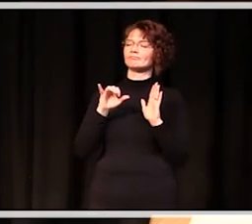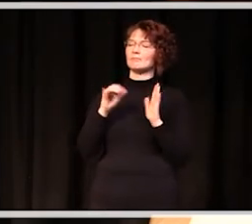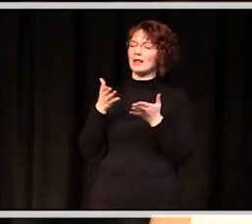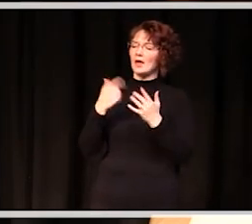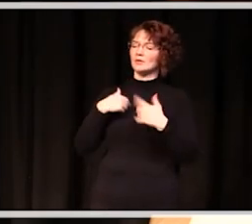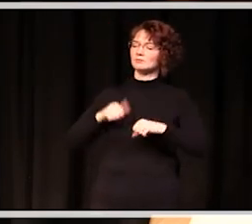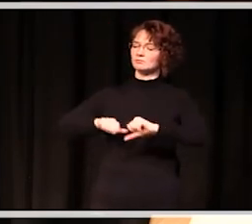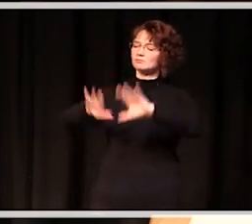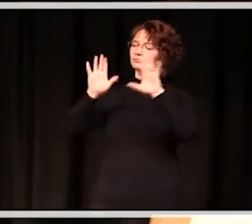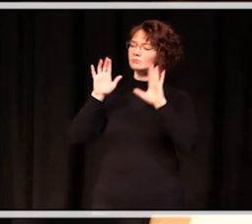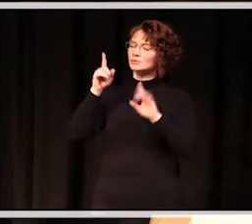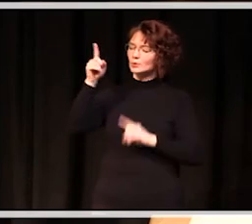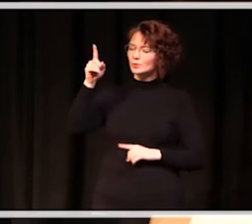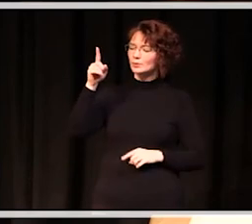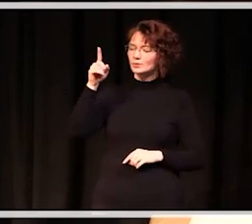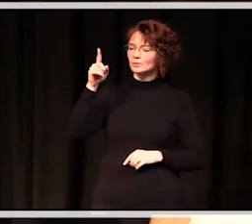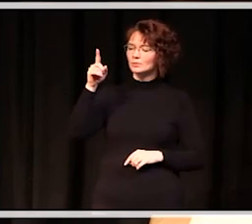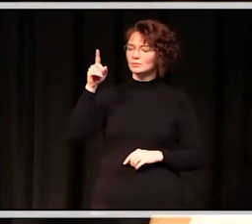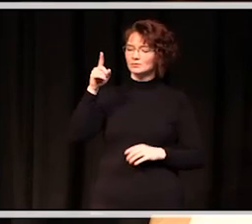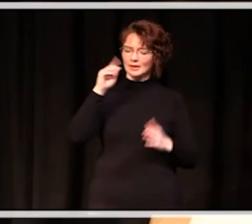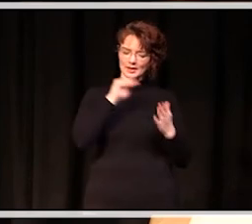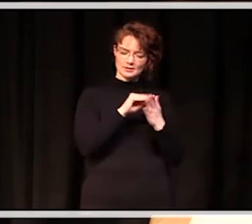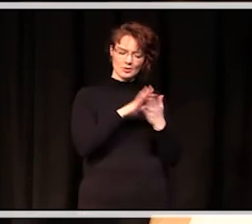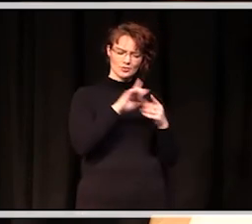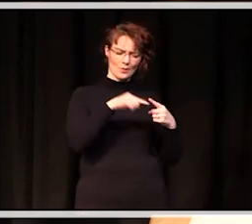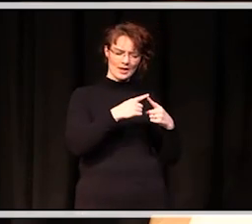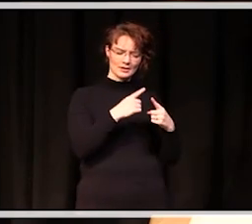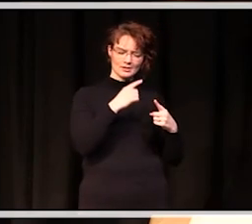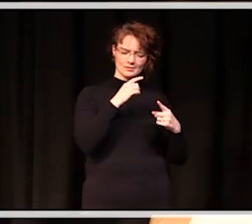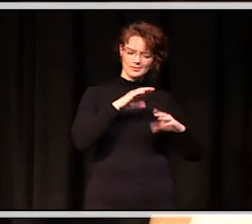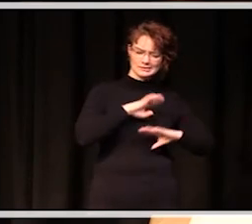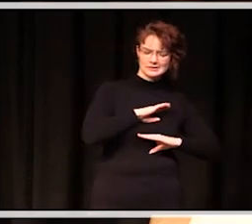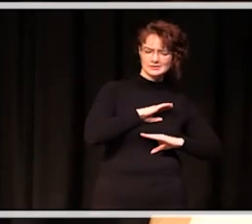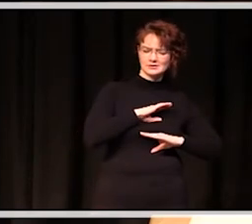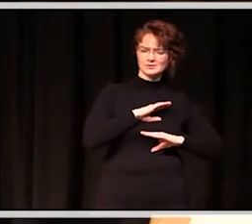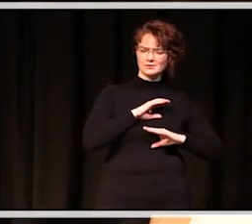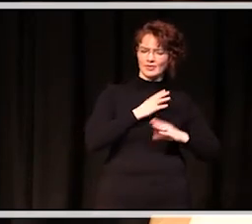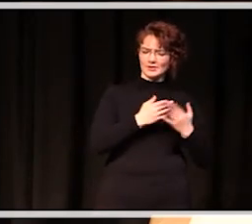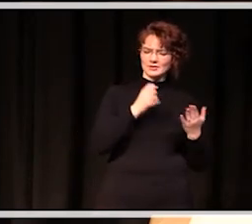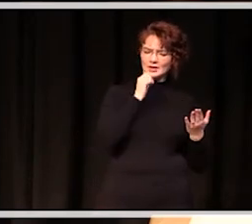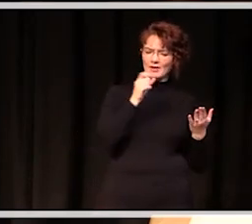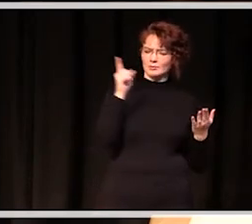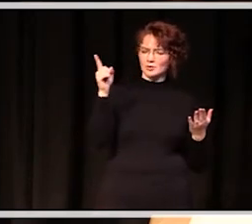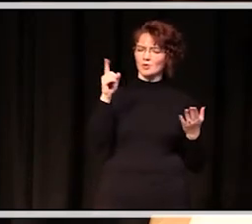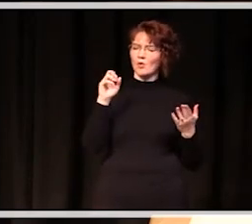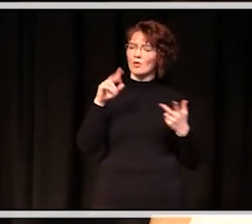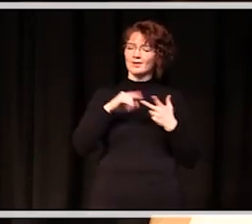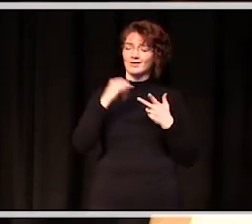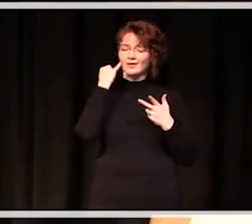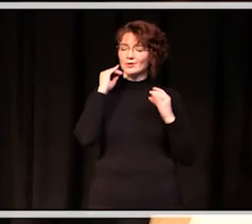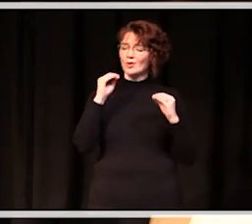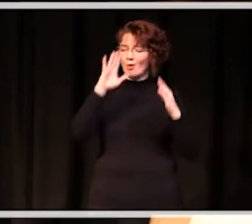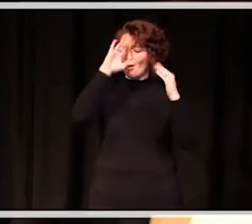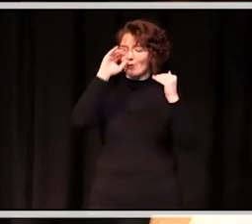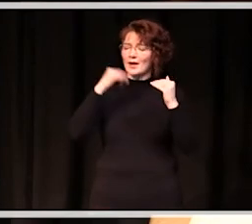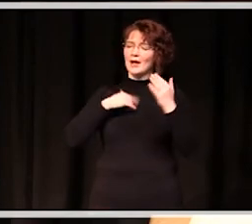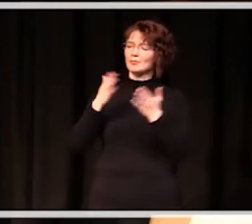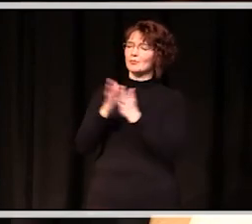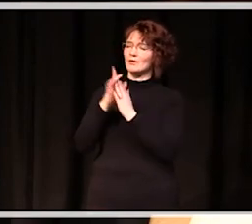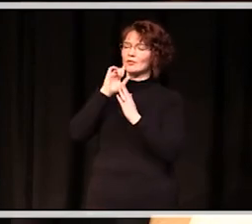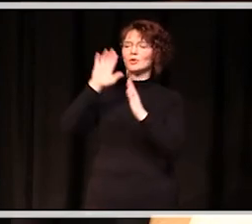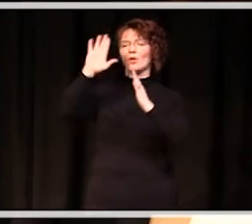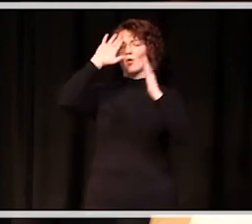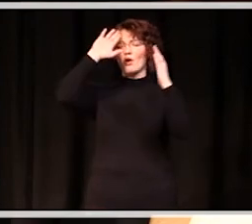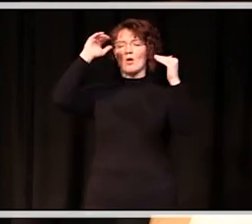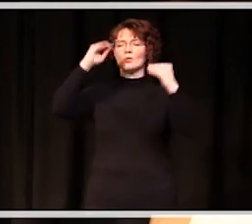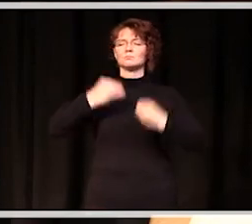contentment in things that are not you. And where there's despair, would you give birth to hope? Would you shine your light and cause hope to rise in our